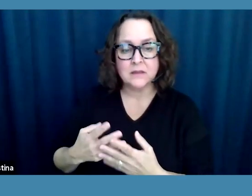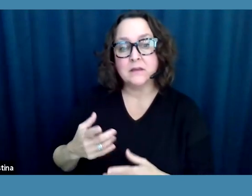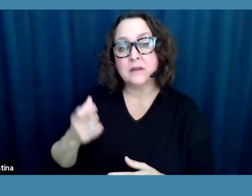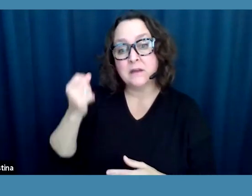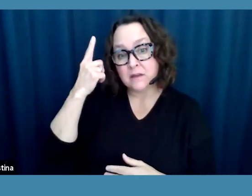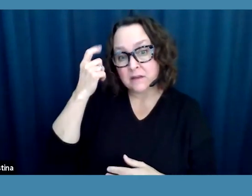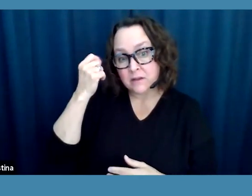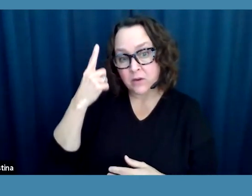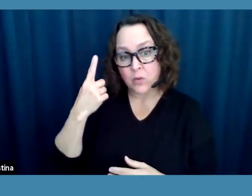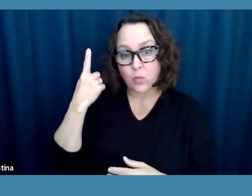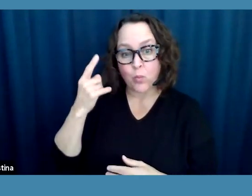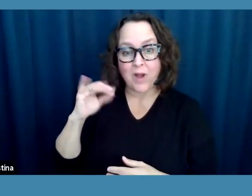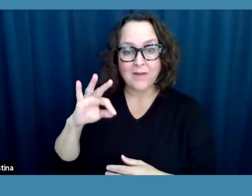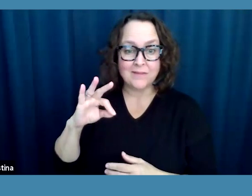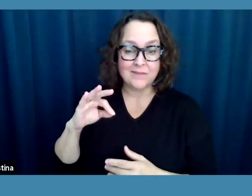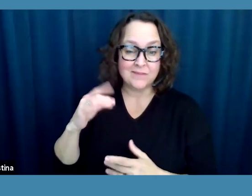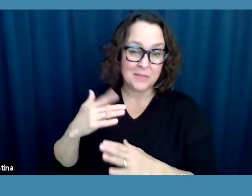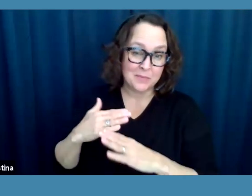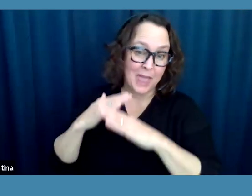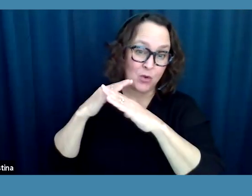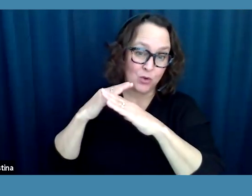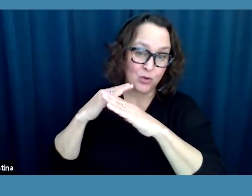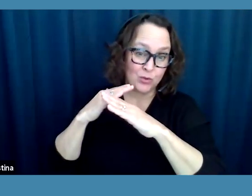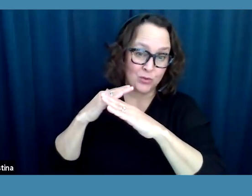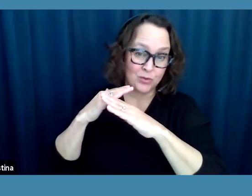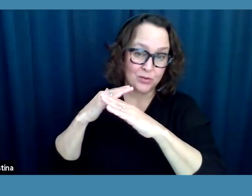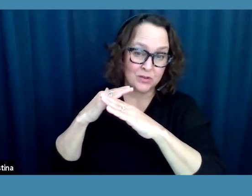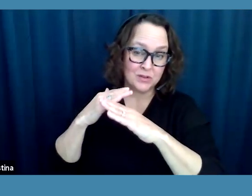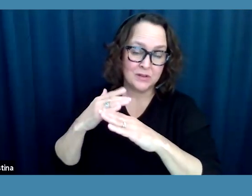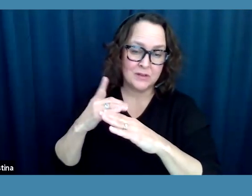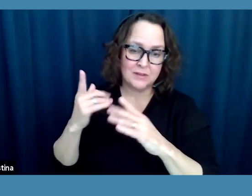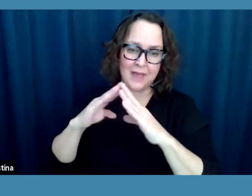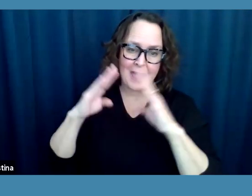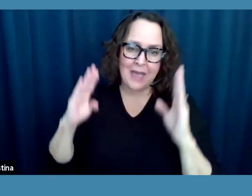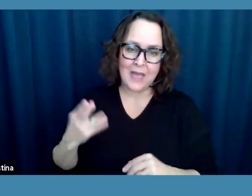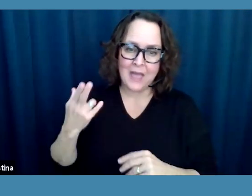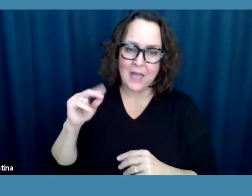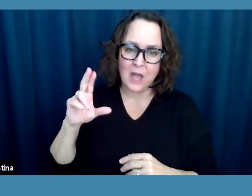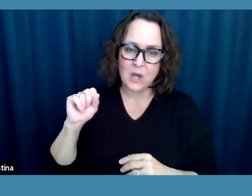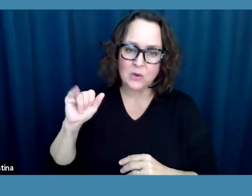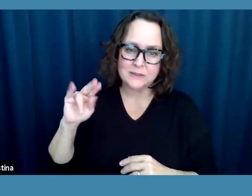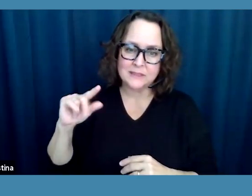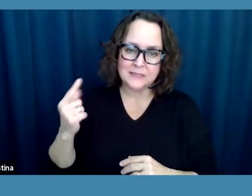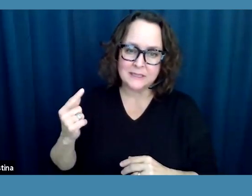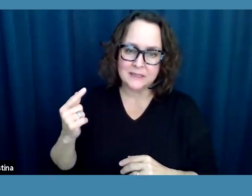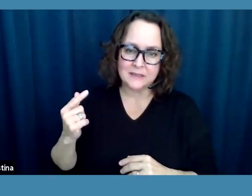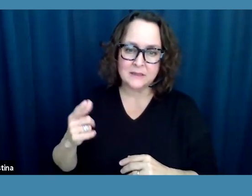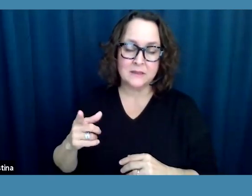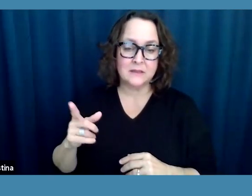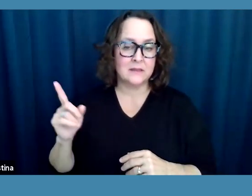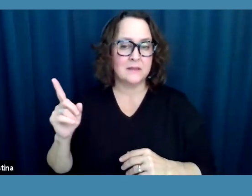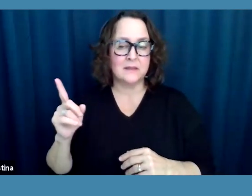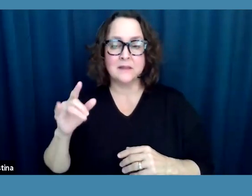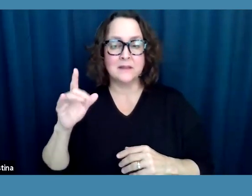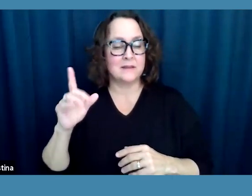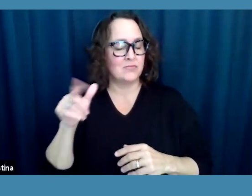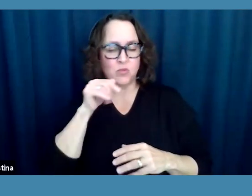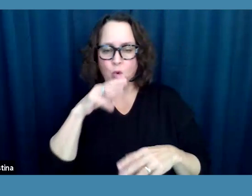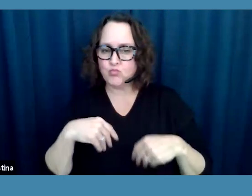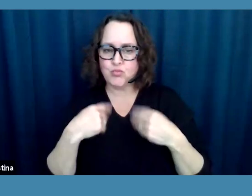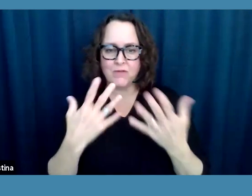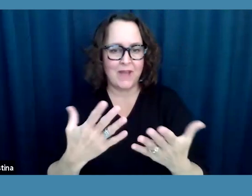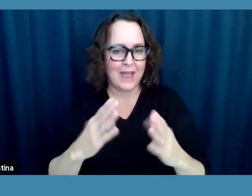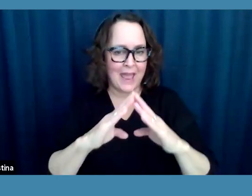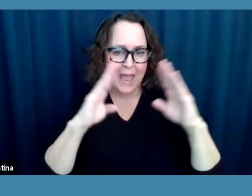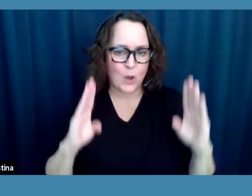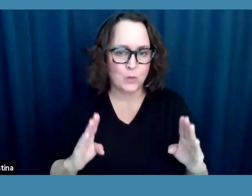that one of the kind of barriers to this is the housing. So they won't provide housing, under the